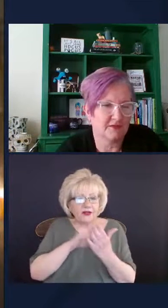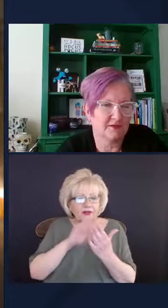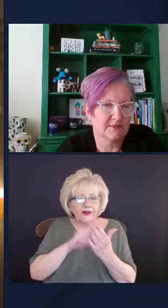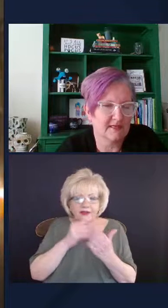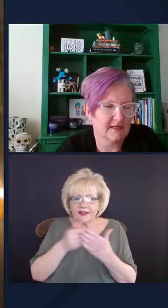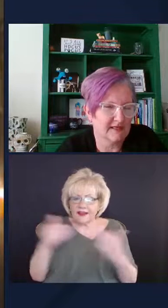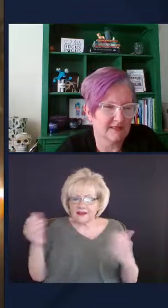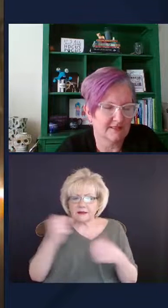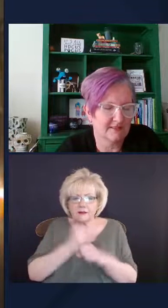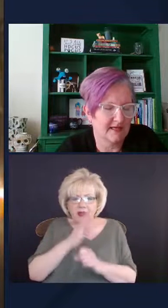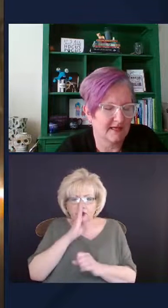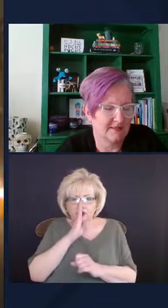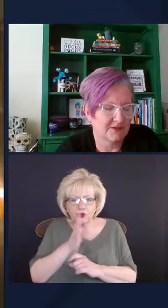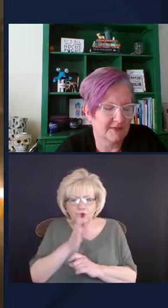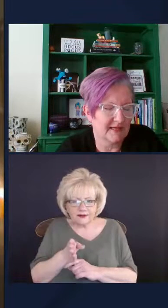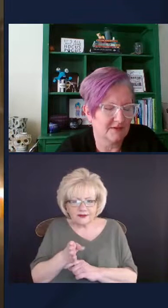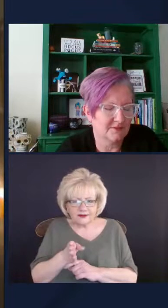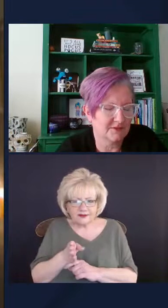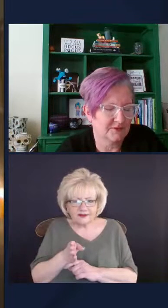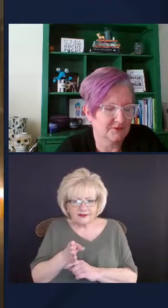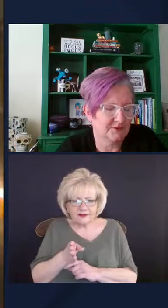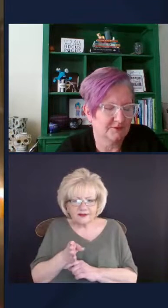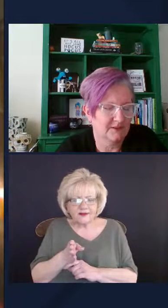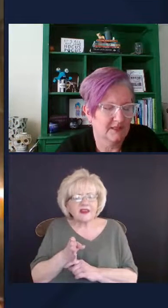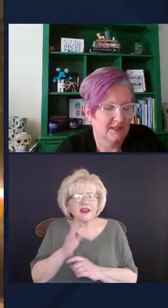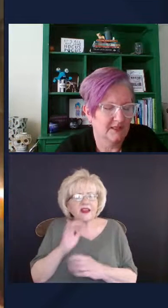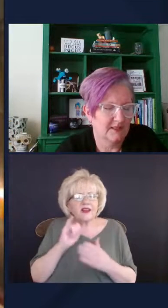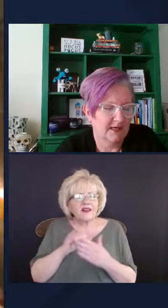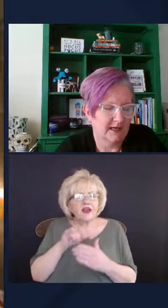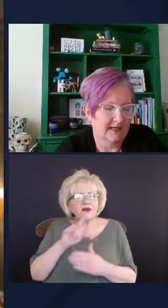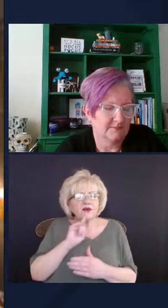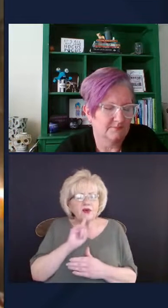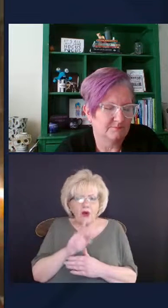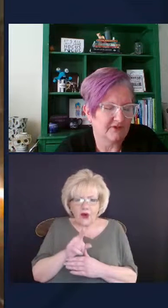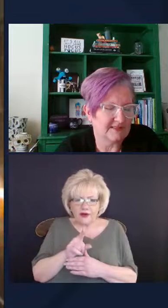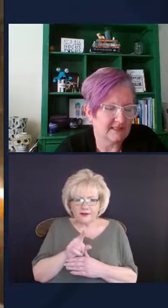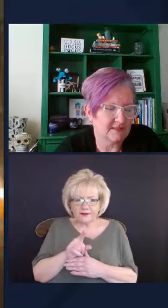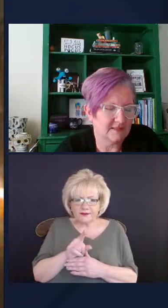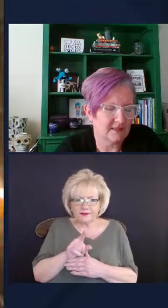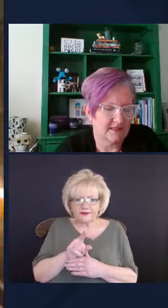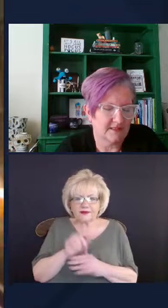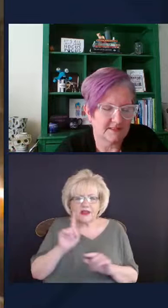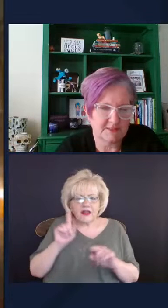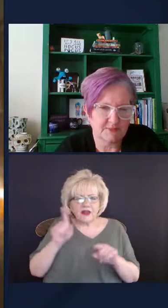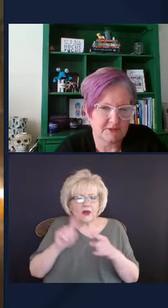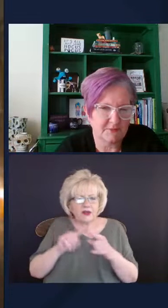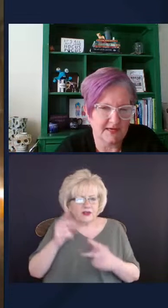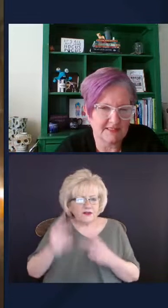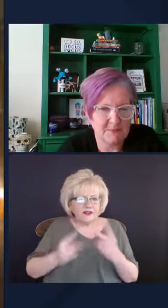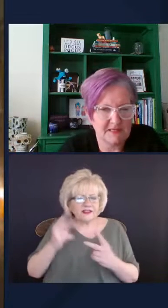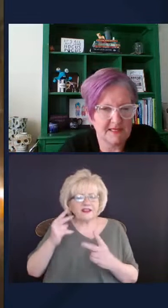sure that you're going out to visit the